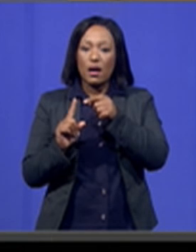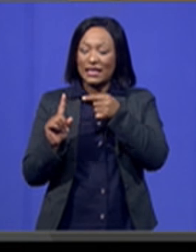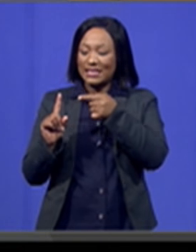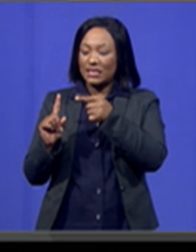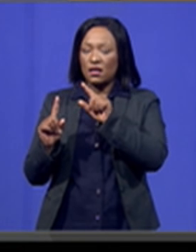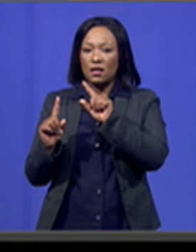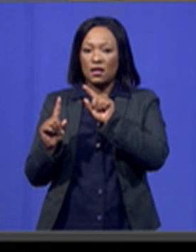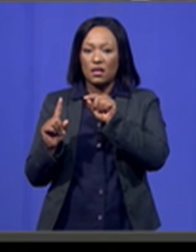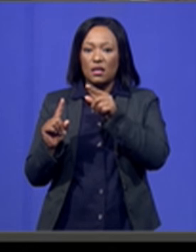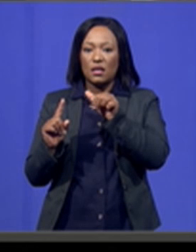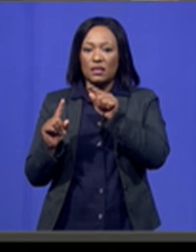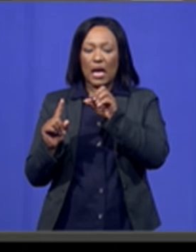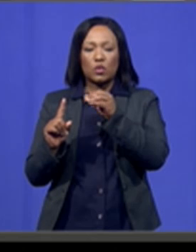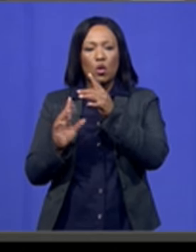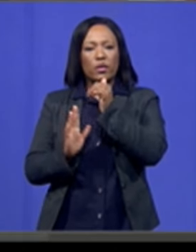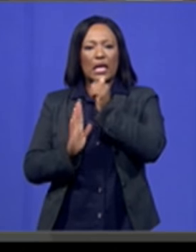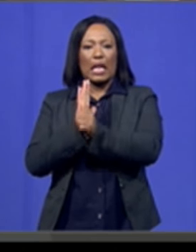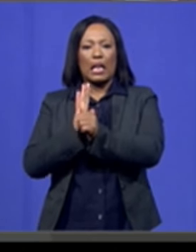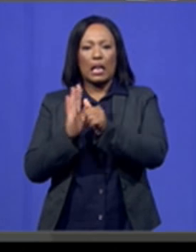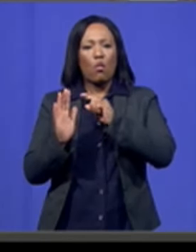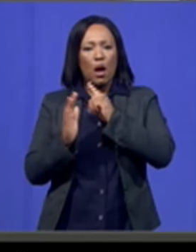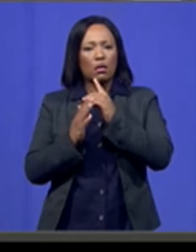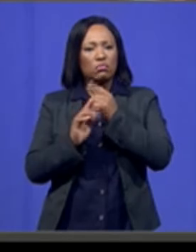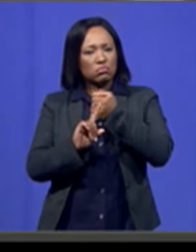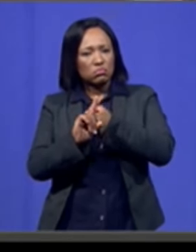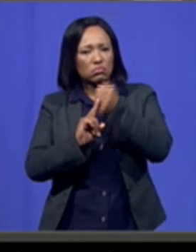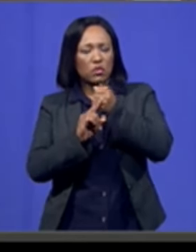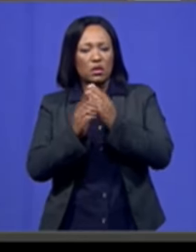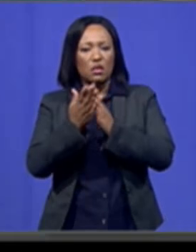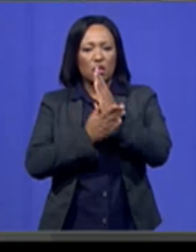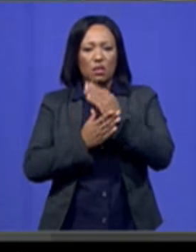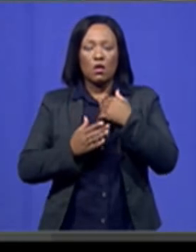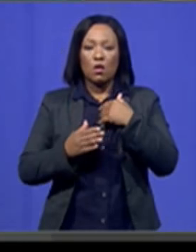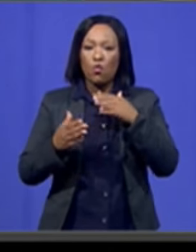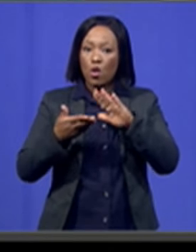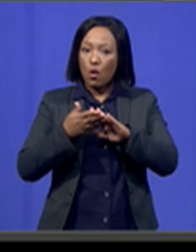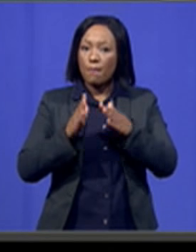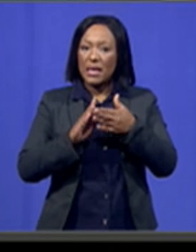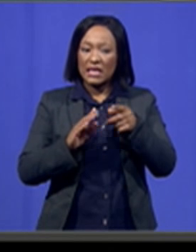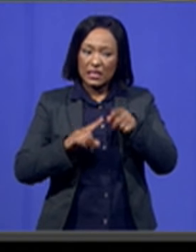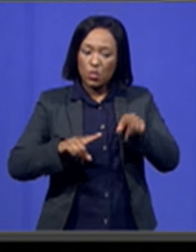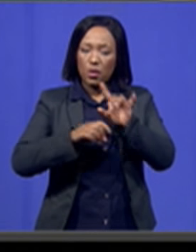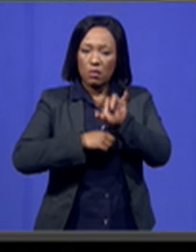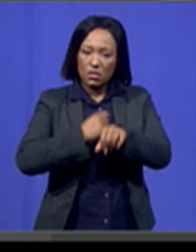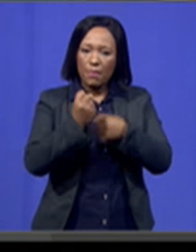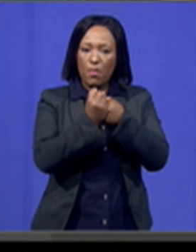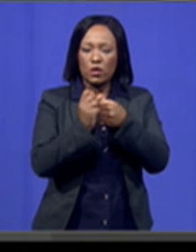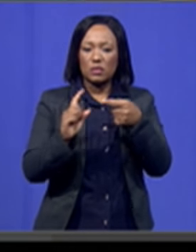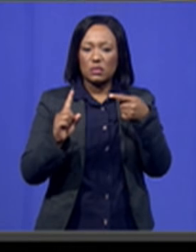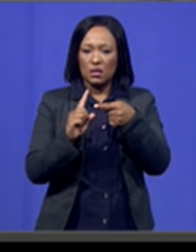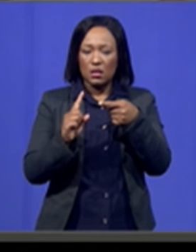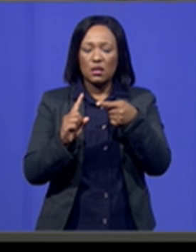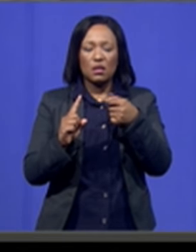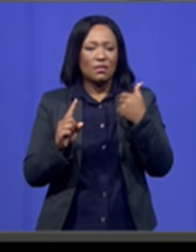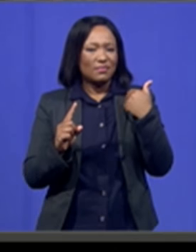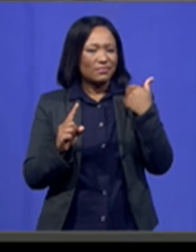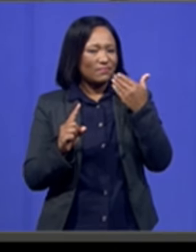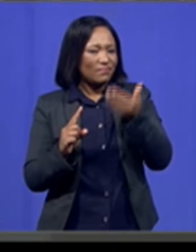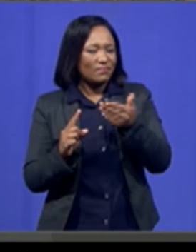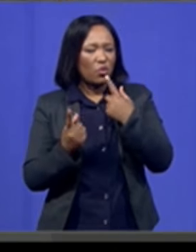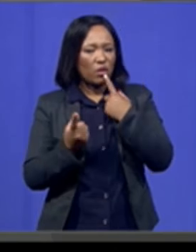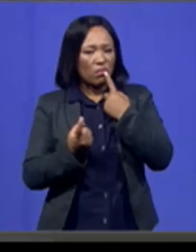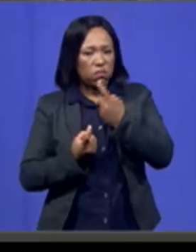Thato Mosalankwe. Re le baagi ba bokone bophiri re emela Thato Senganga Molosankwe re emela tsotlhe tse leng gore kgale re lela ka